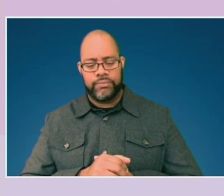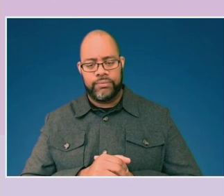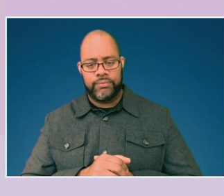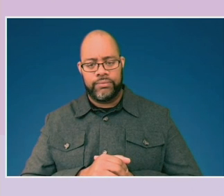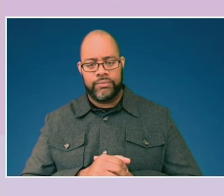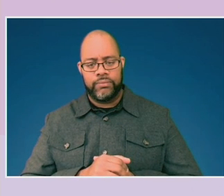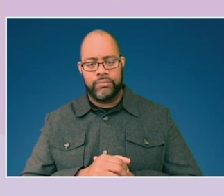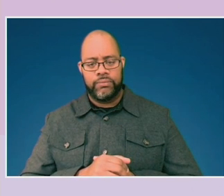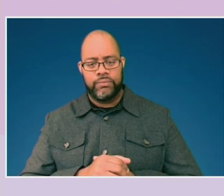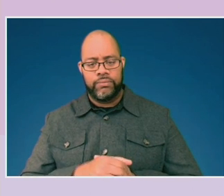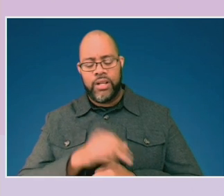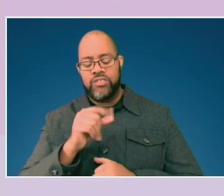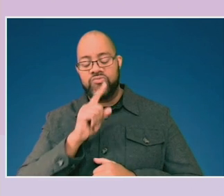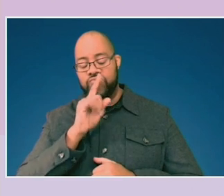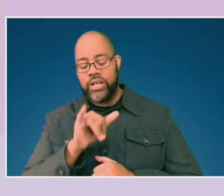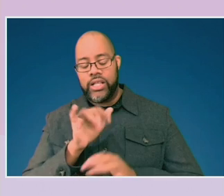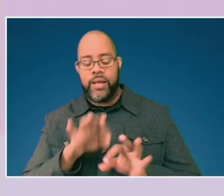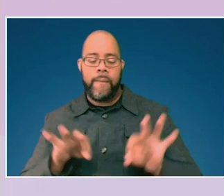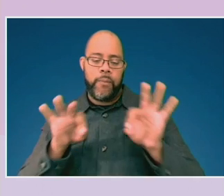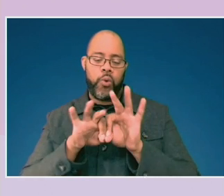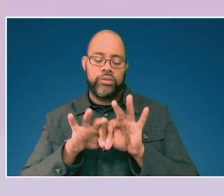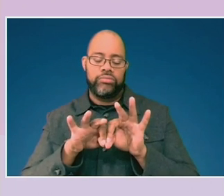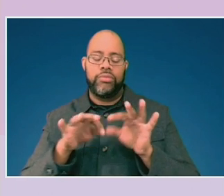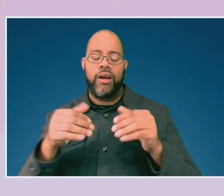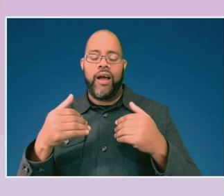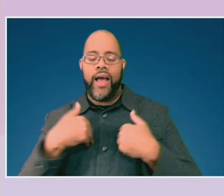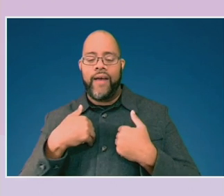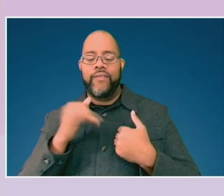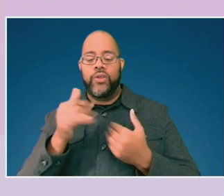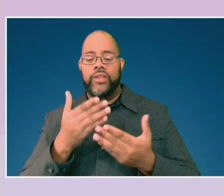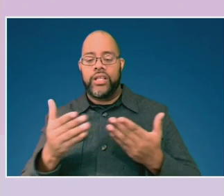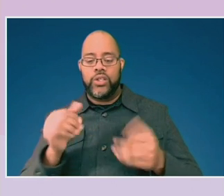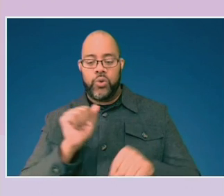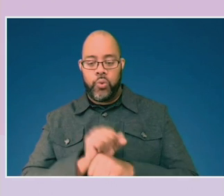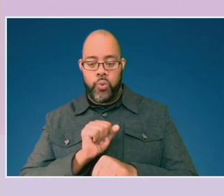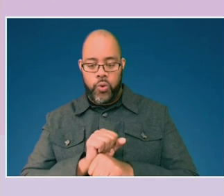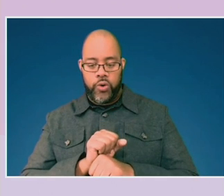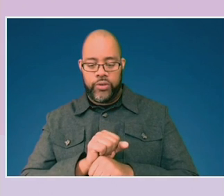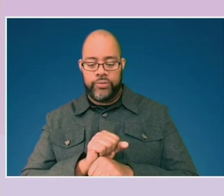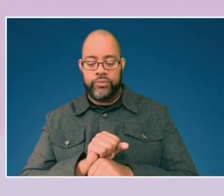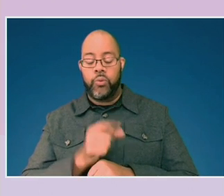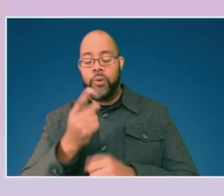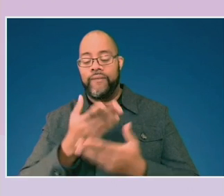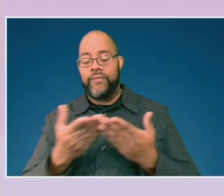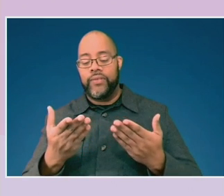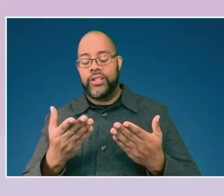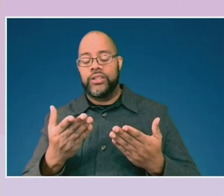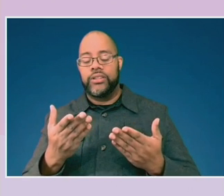really, I think, really important to have those things work both ways. One of the things